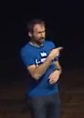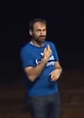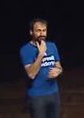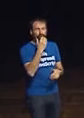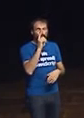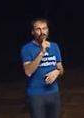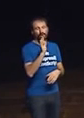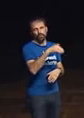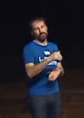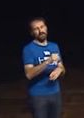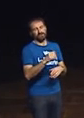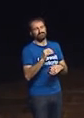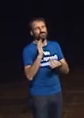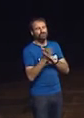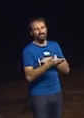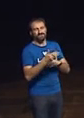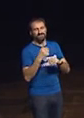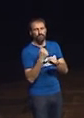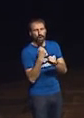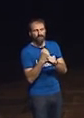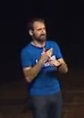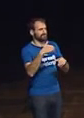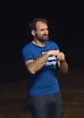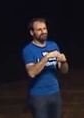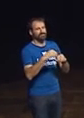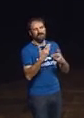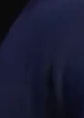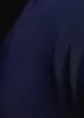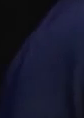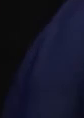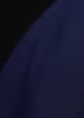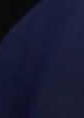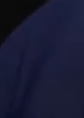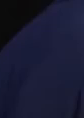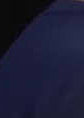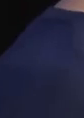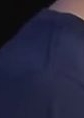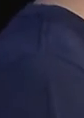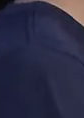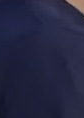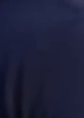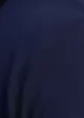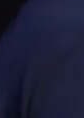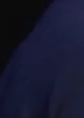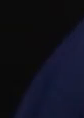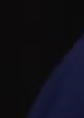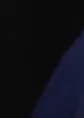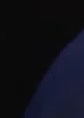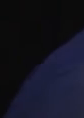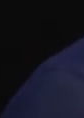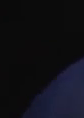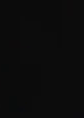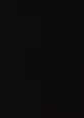fetch events, like handling like the page loads. So today, I can actually stand here and talk about real shipped things that you can use